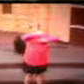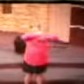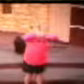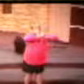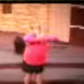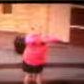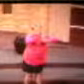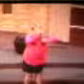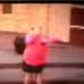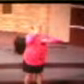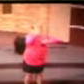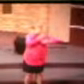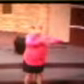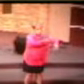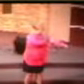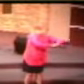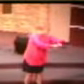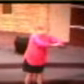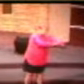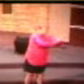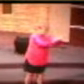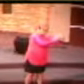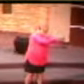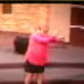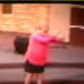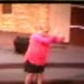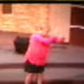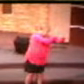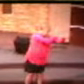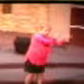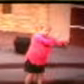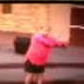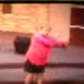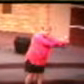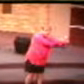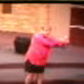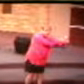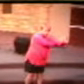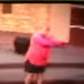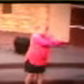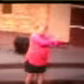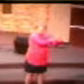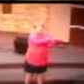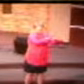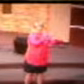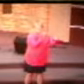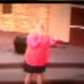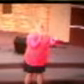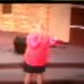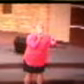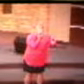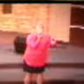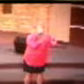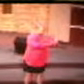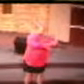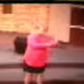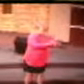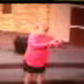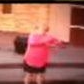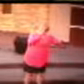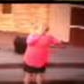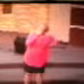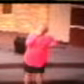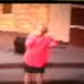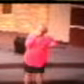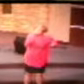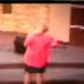then creates a people in Israel and pledges God's love to those people, to Israel. And Israel pledges its love